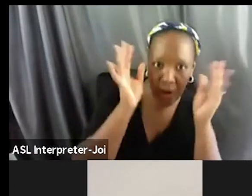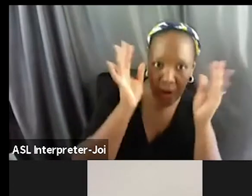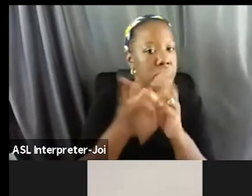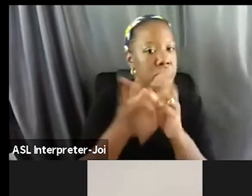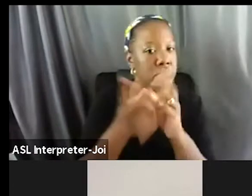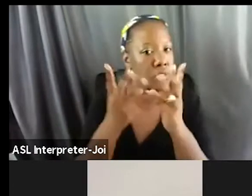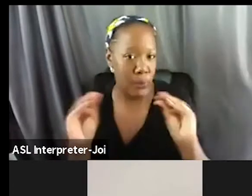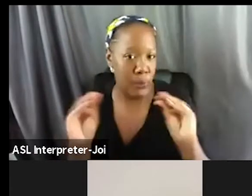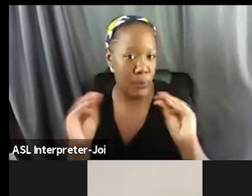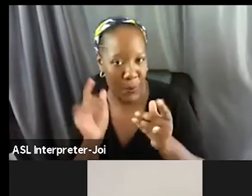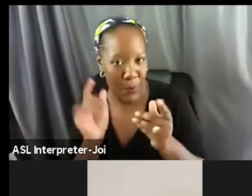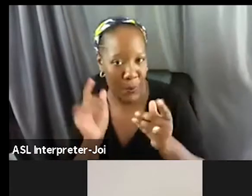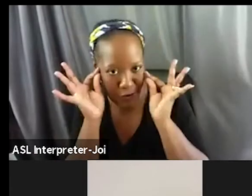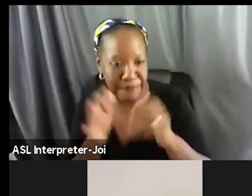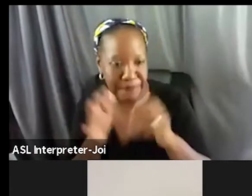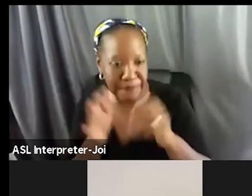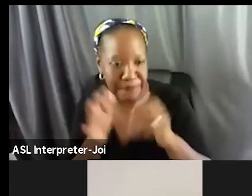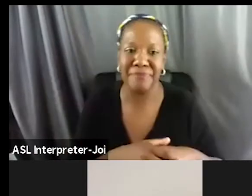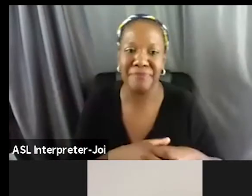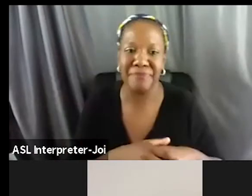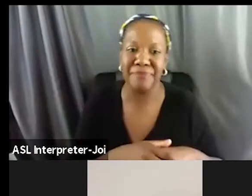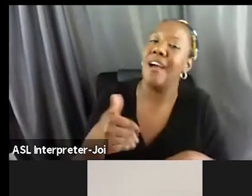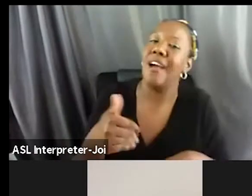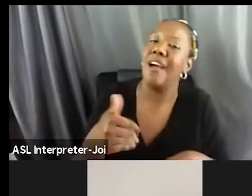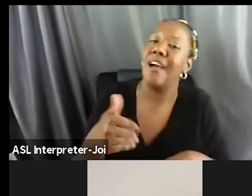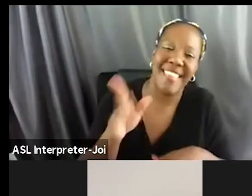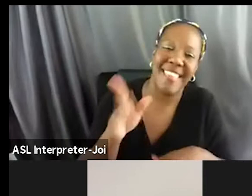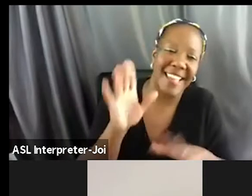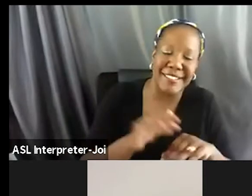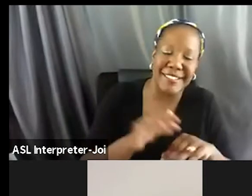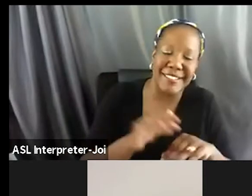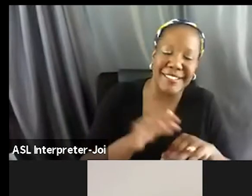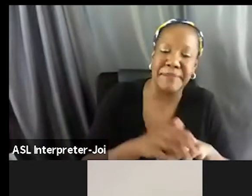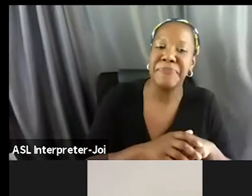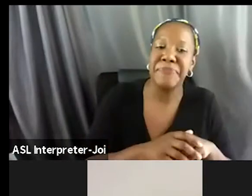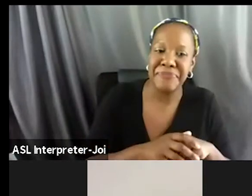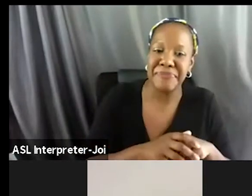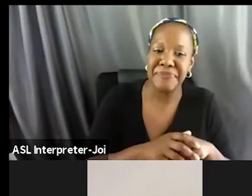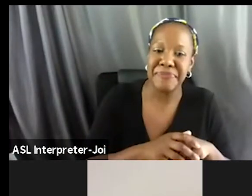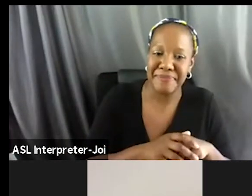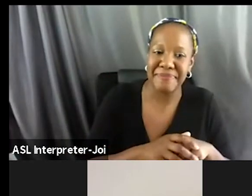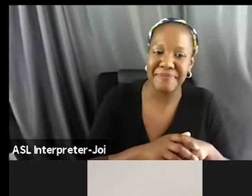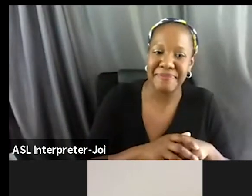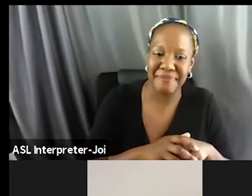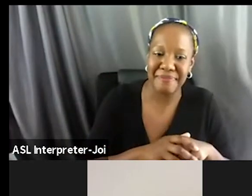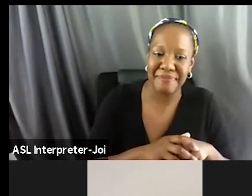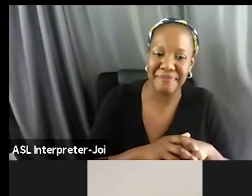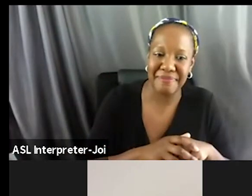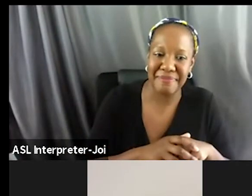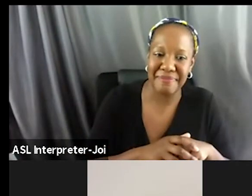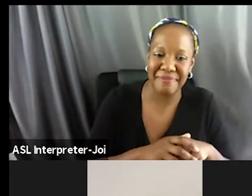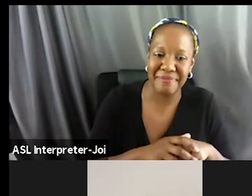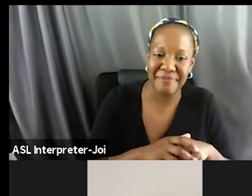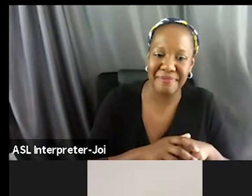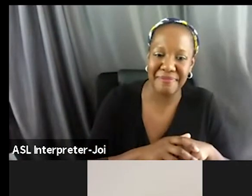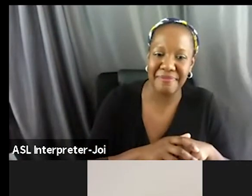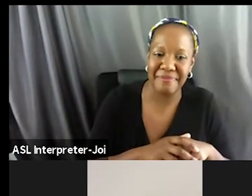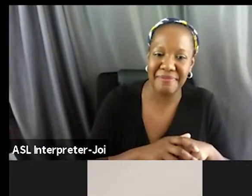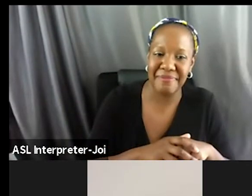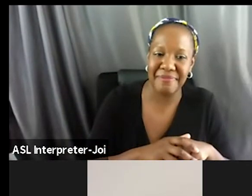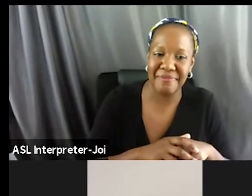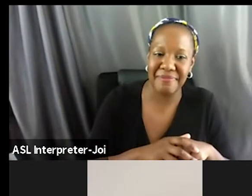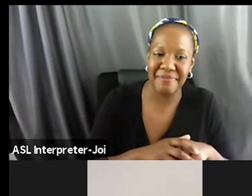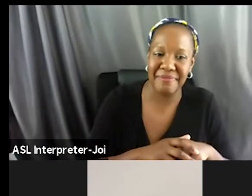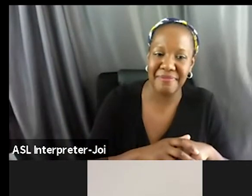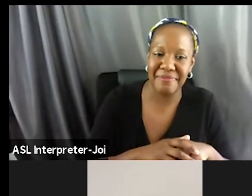Absolutely. Oh, that is great. I'm just picturing it's like someone and the two of you just having a giggle